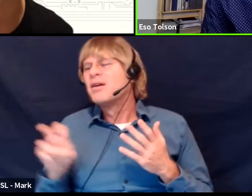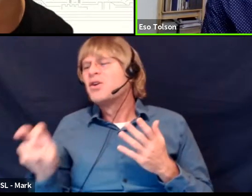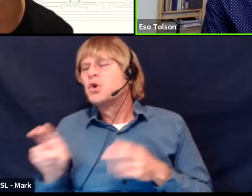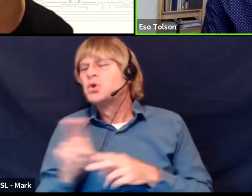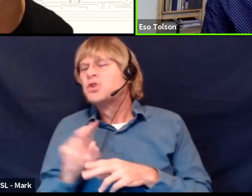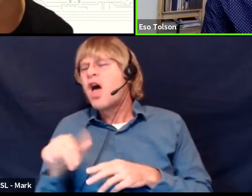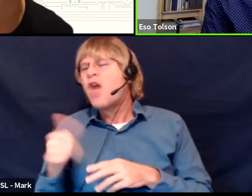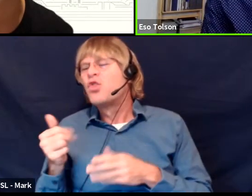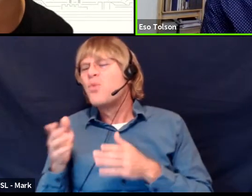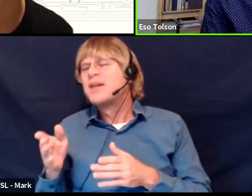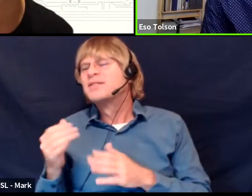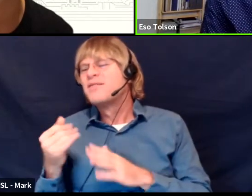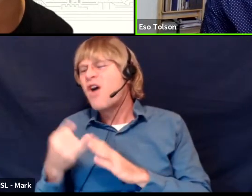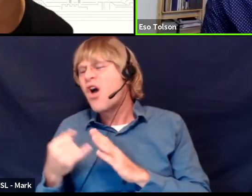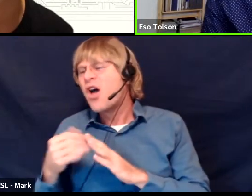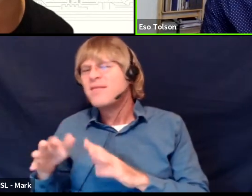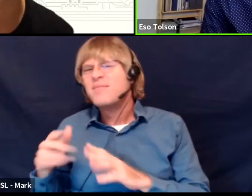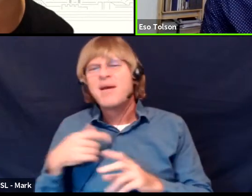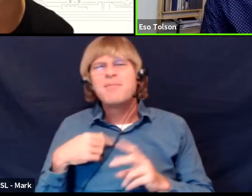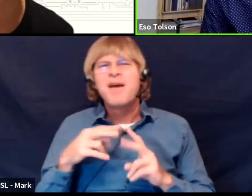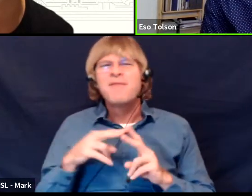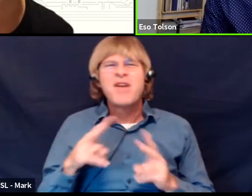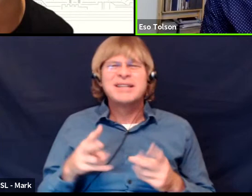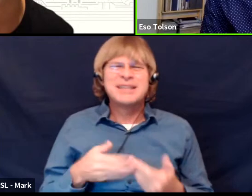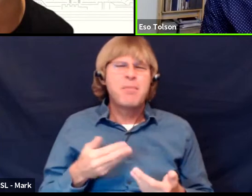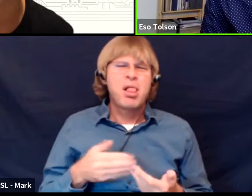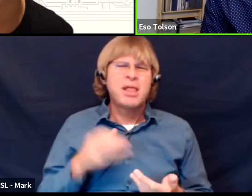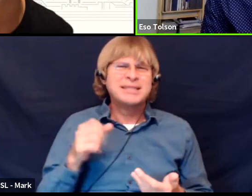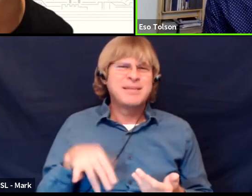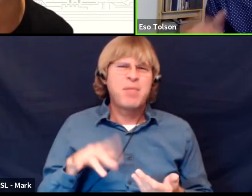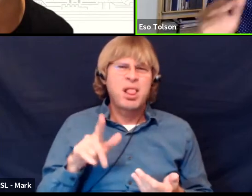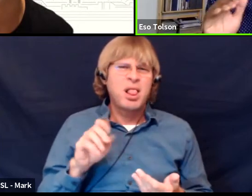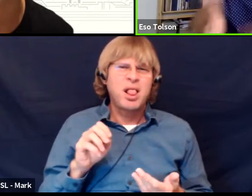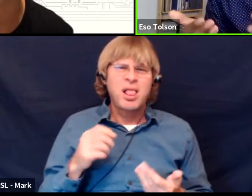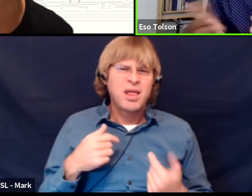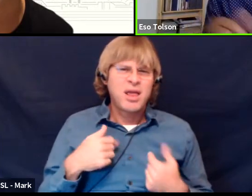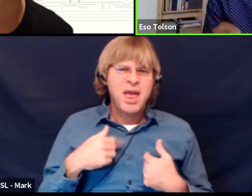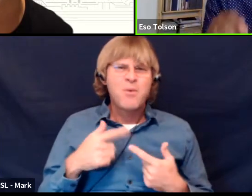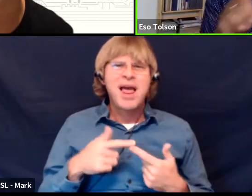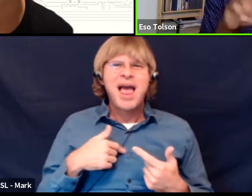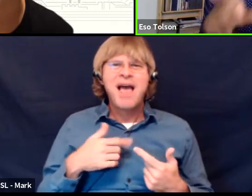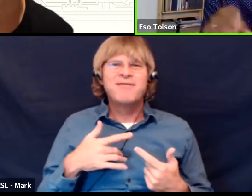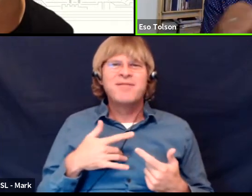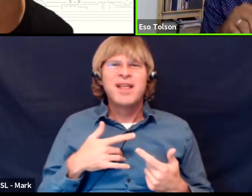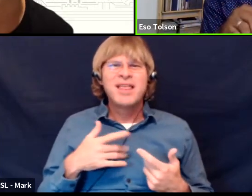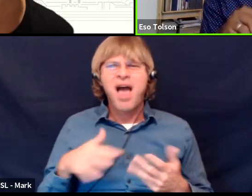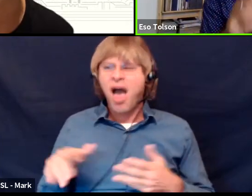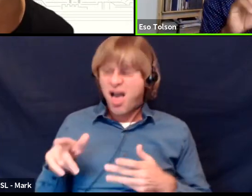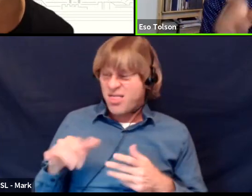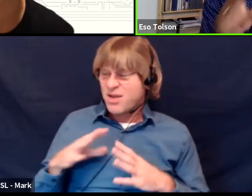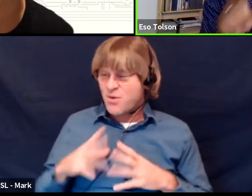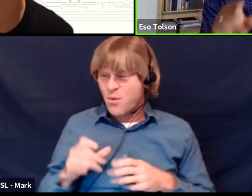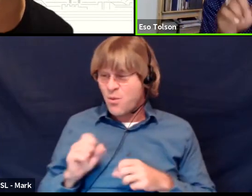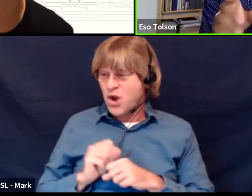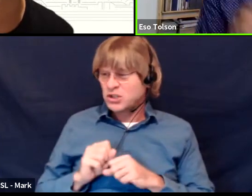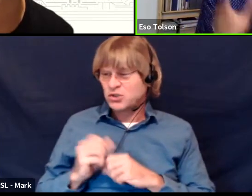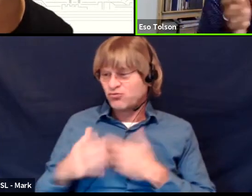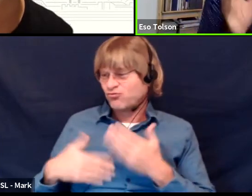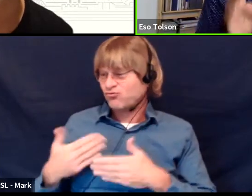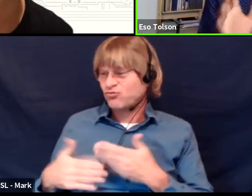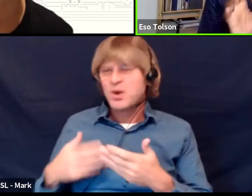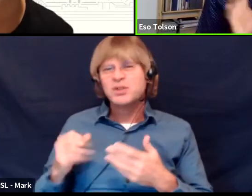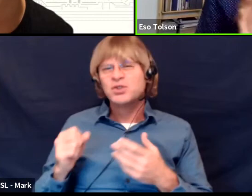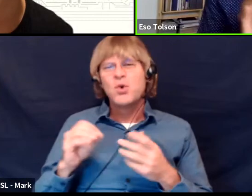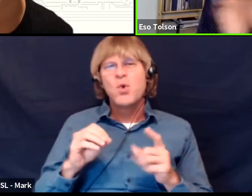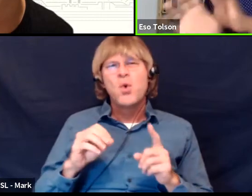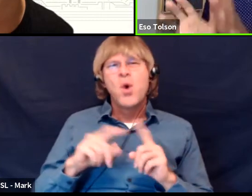mediums. I'm very simple in that way. And then when I get a rhythm, I'm like, this works. So